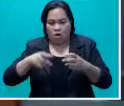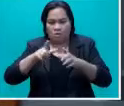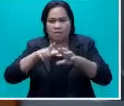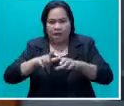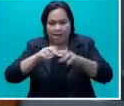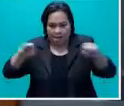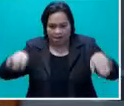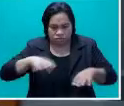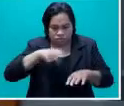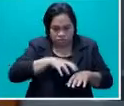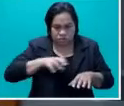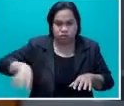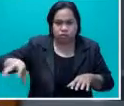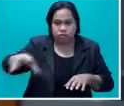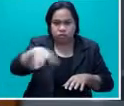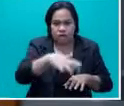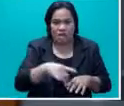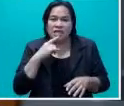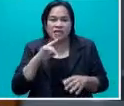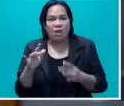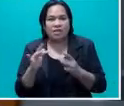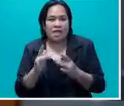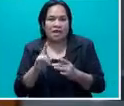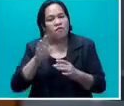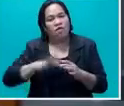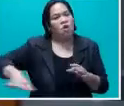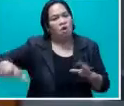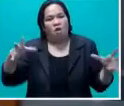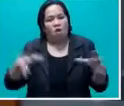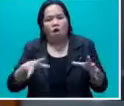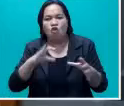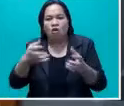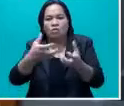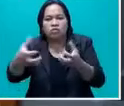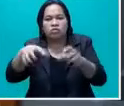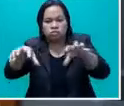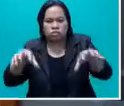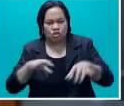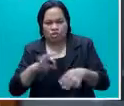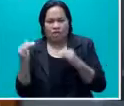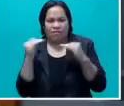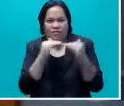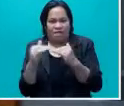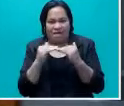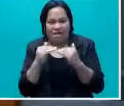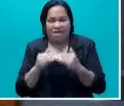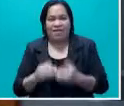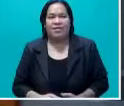too. The single national constituency does not provide a level playing field. For those